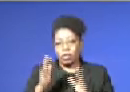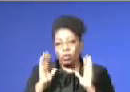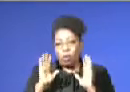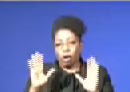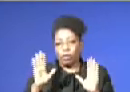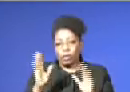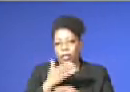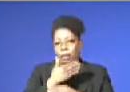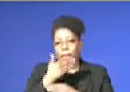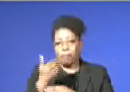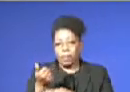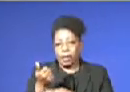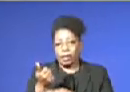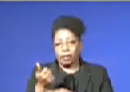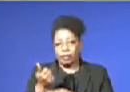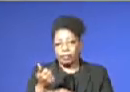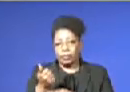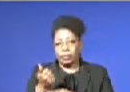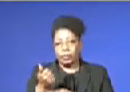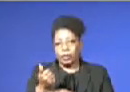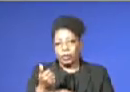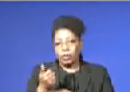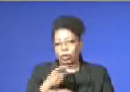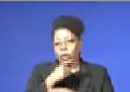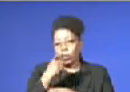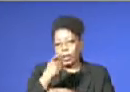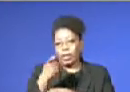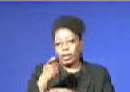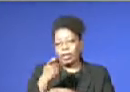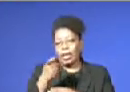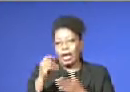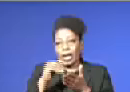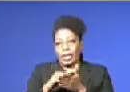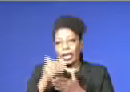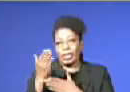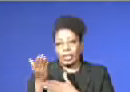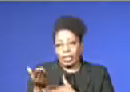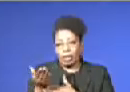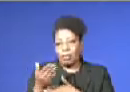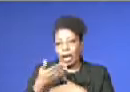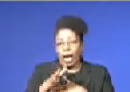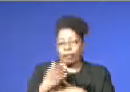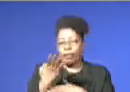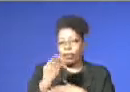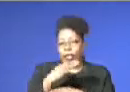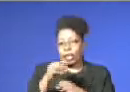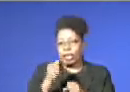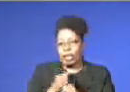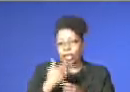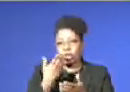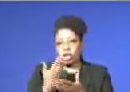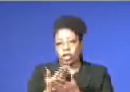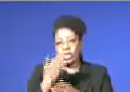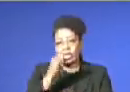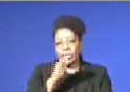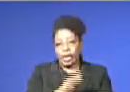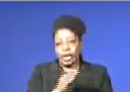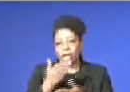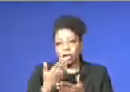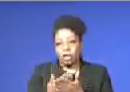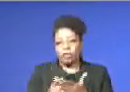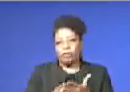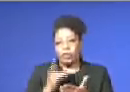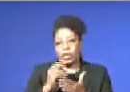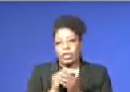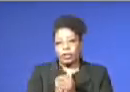Feels even better to shut them down after 14 years, as my teammate mentioned. And it's just a good feeling. It's a good night. And